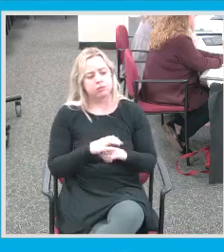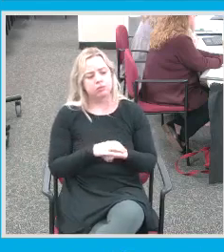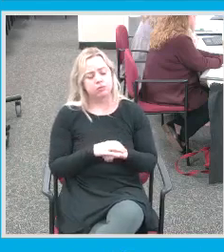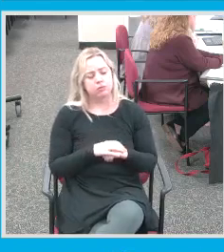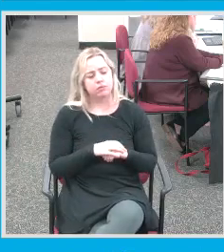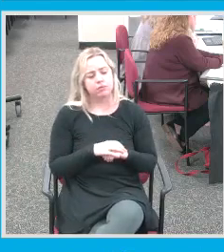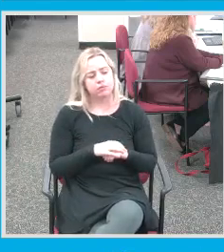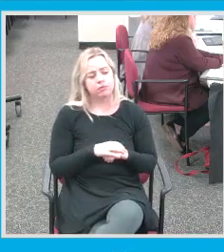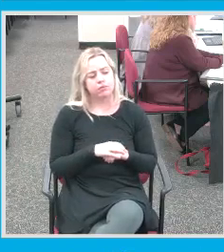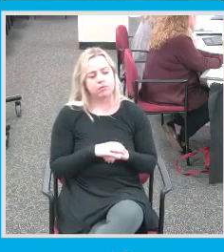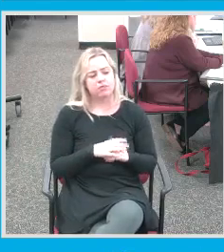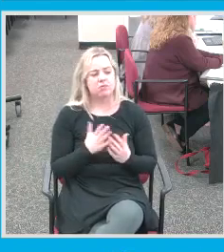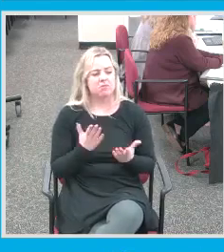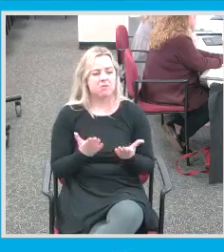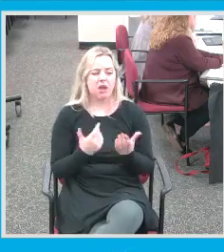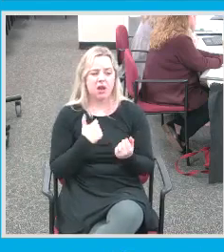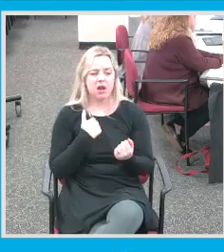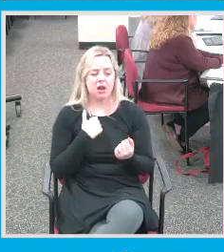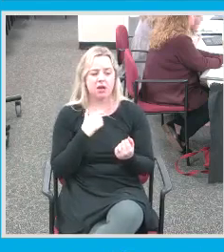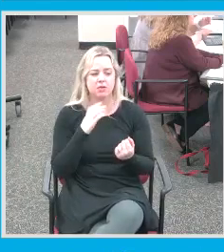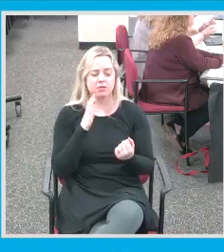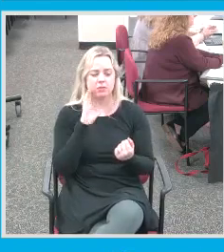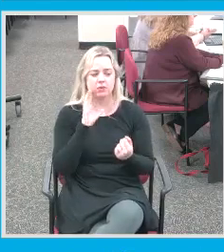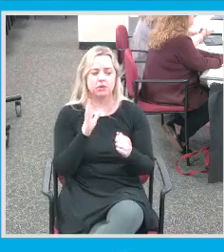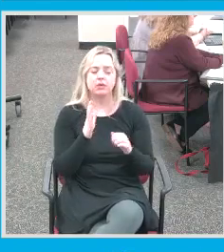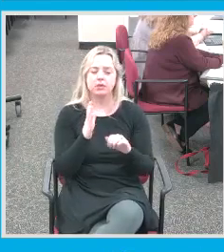Maybe I'll just send you an email, more like what